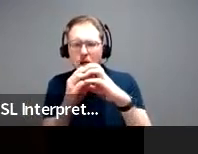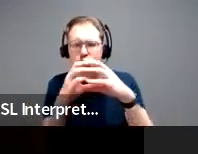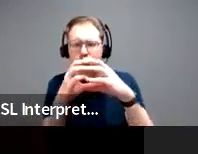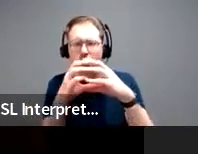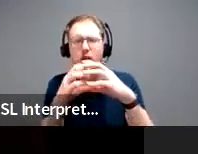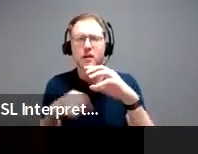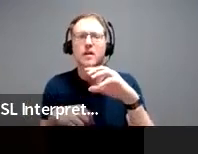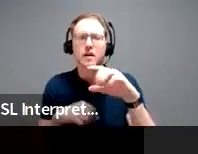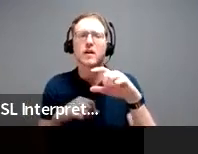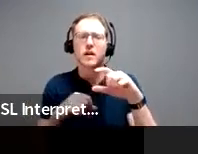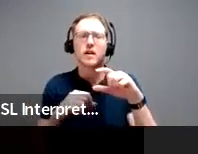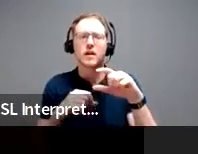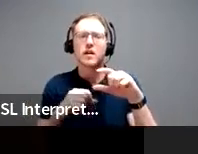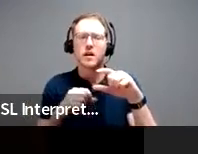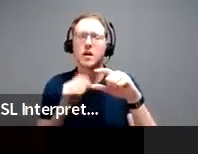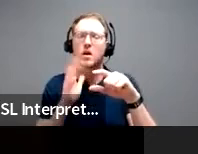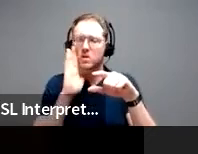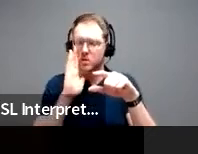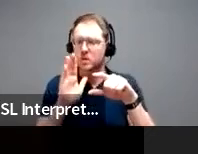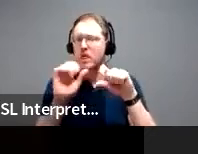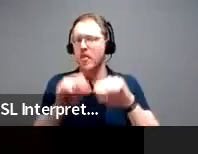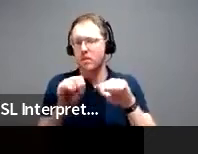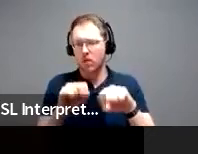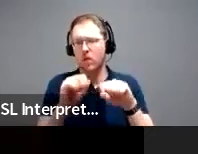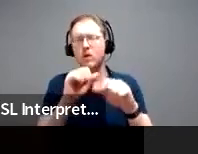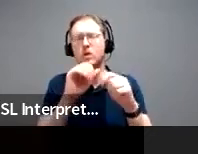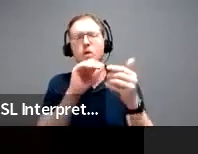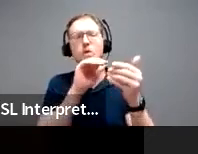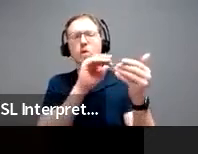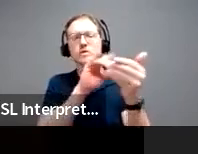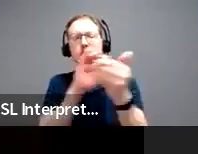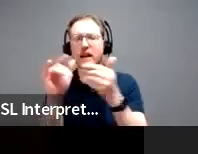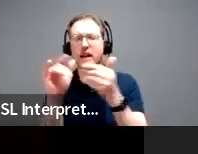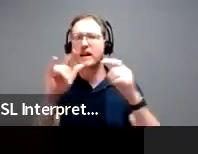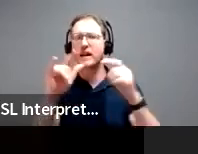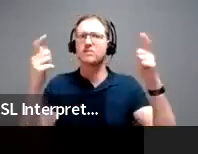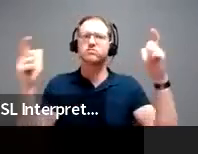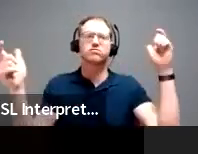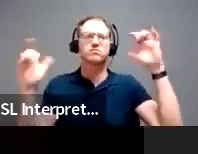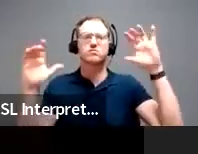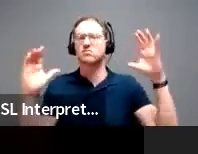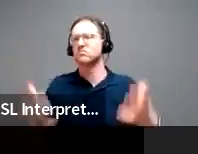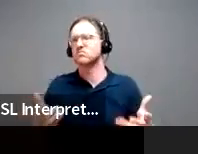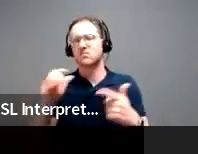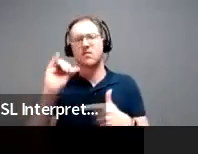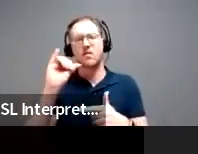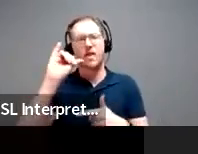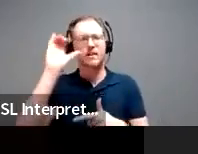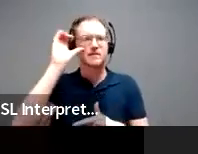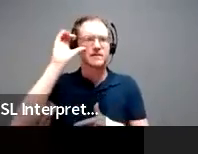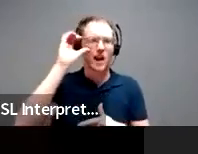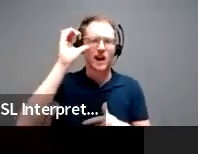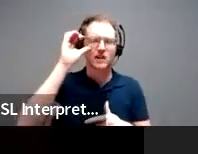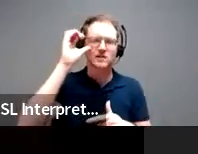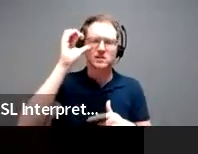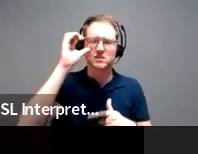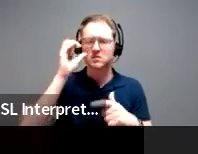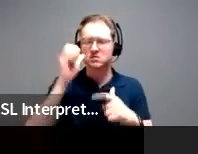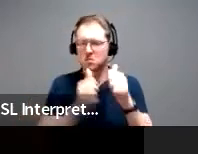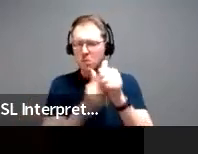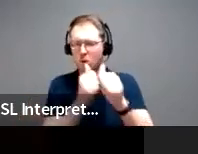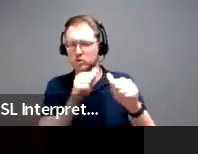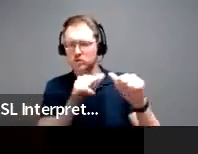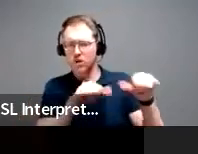objects like the sun, very, very low mass stars that dominate the number count of stars in the galaxy, the most common kinds of